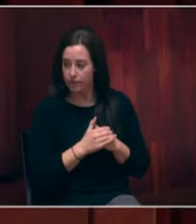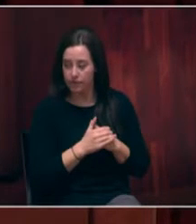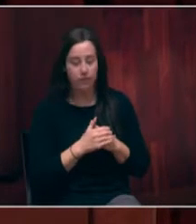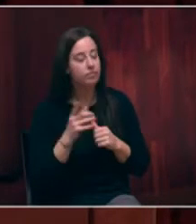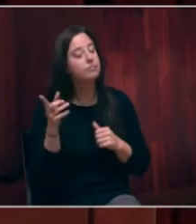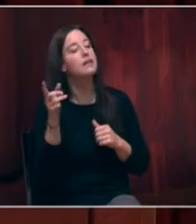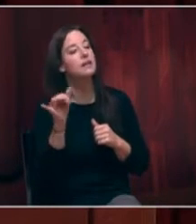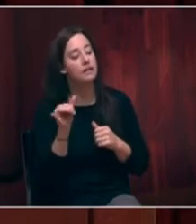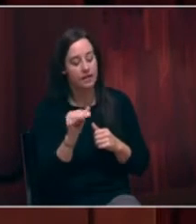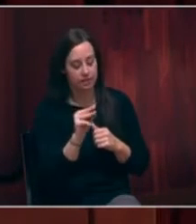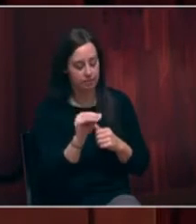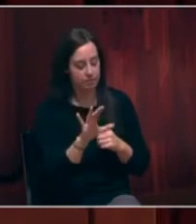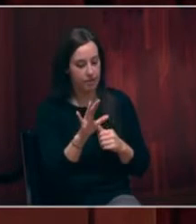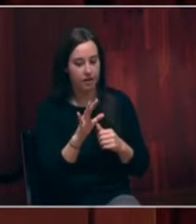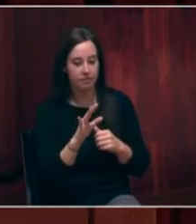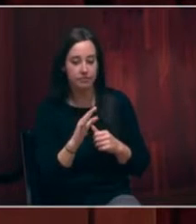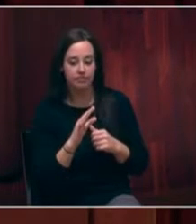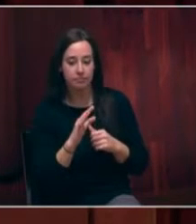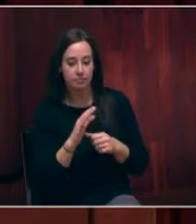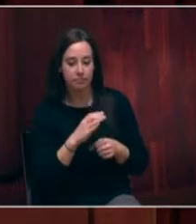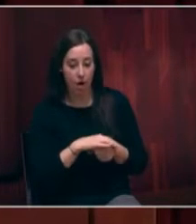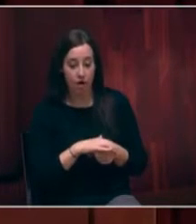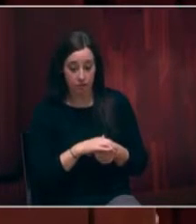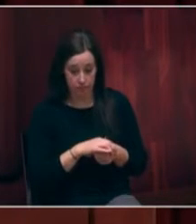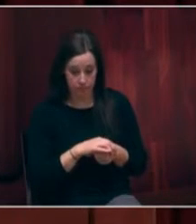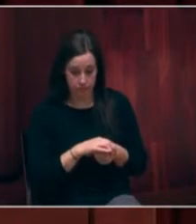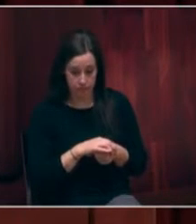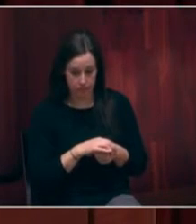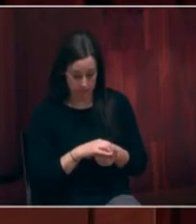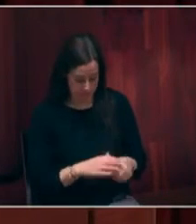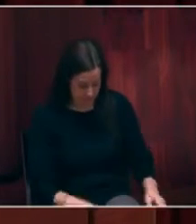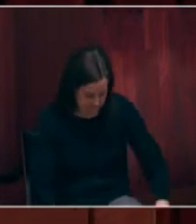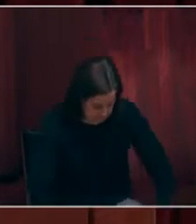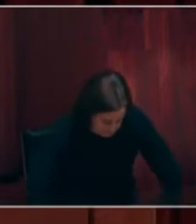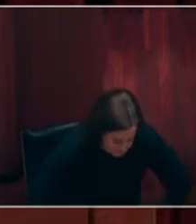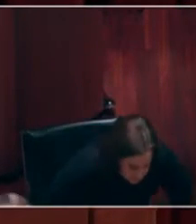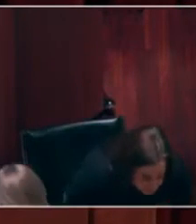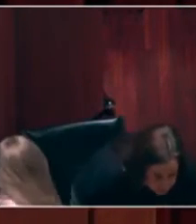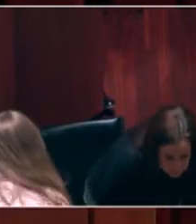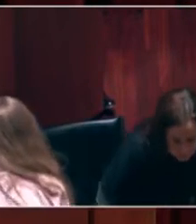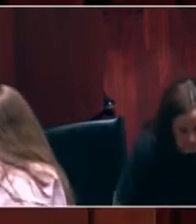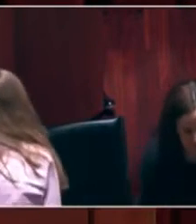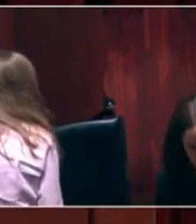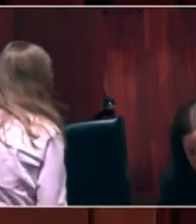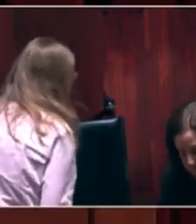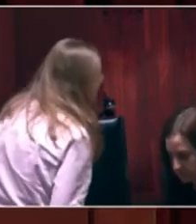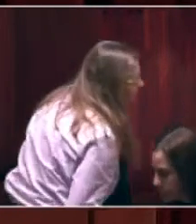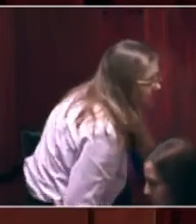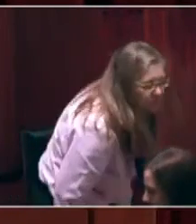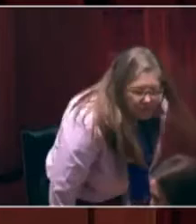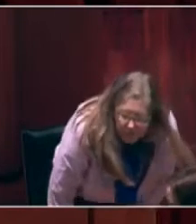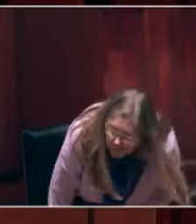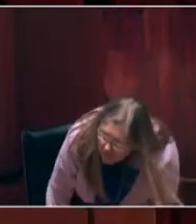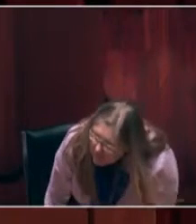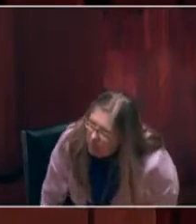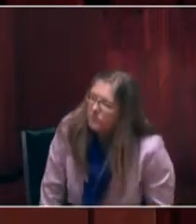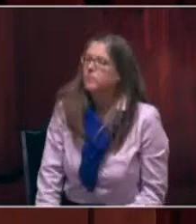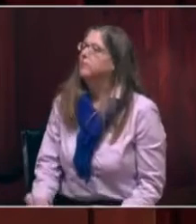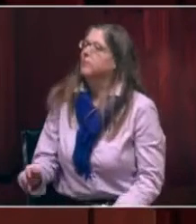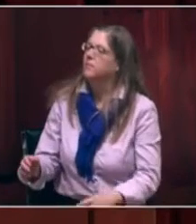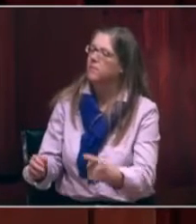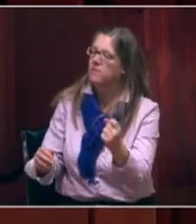Okay, there we go. Let's see, we'll start down here. What is the name of the learning management